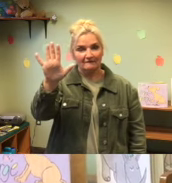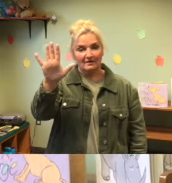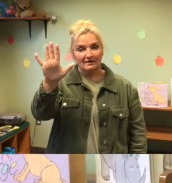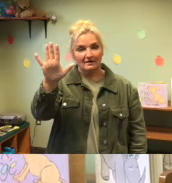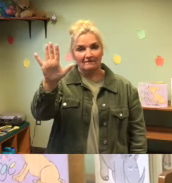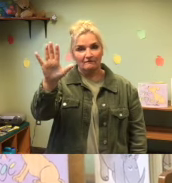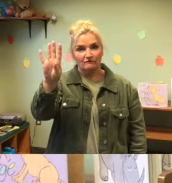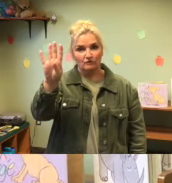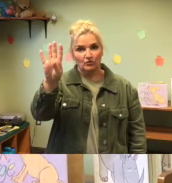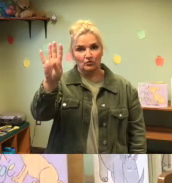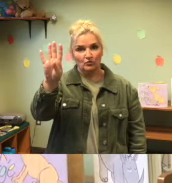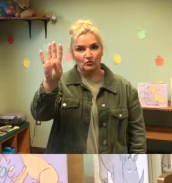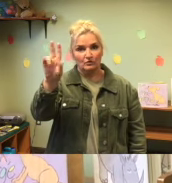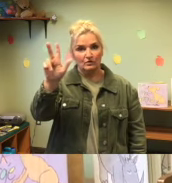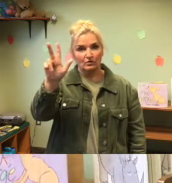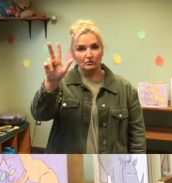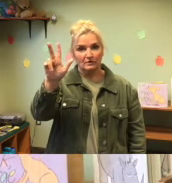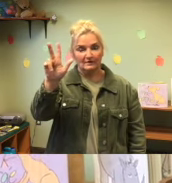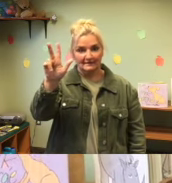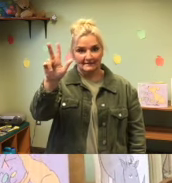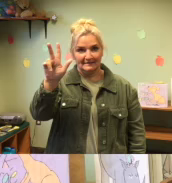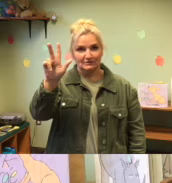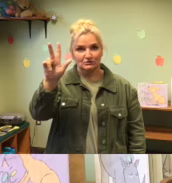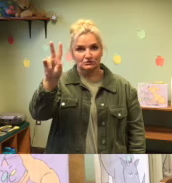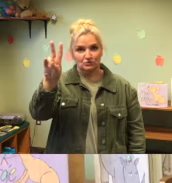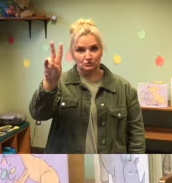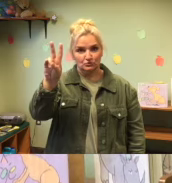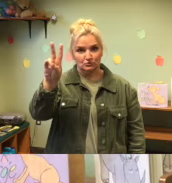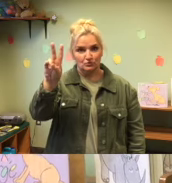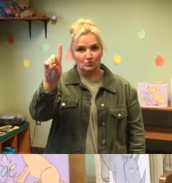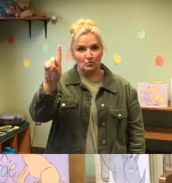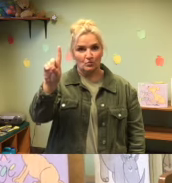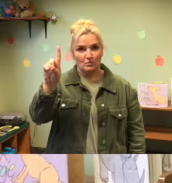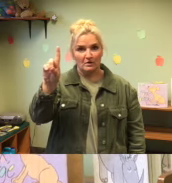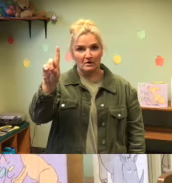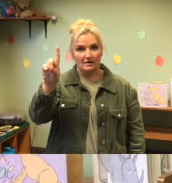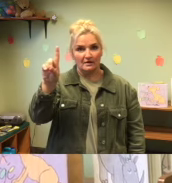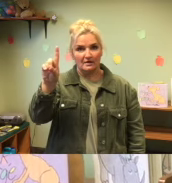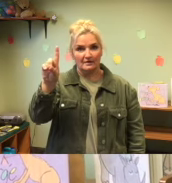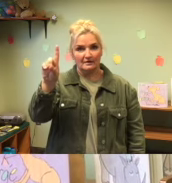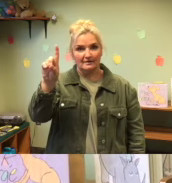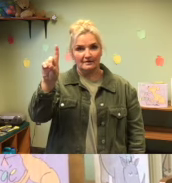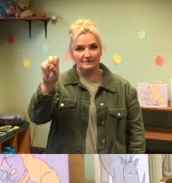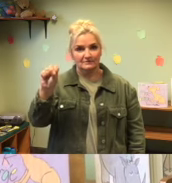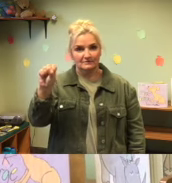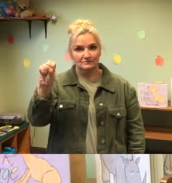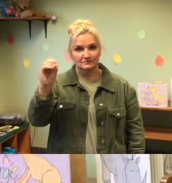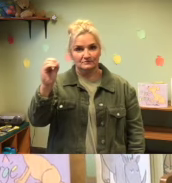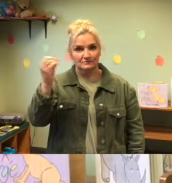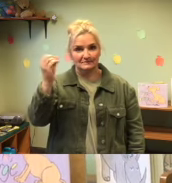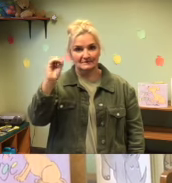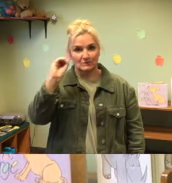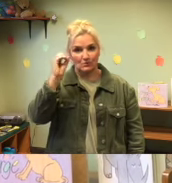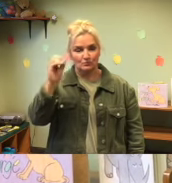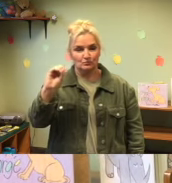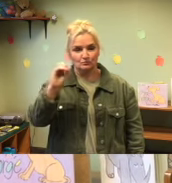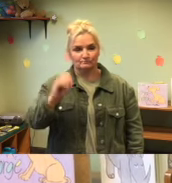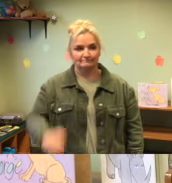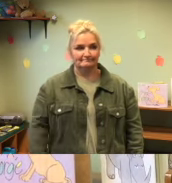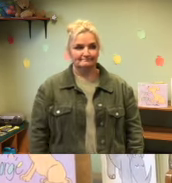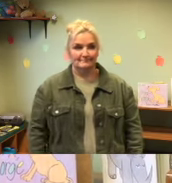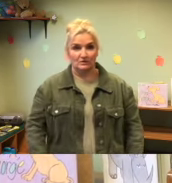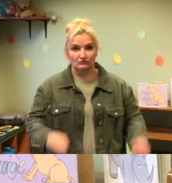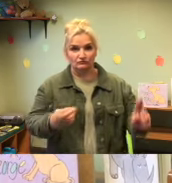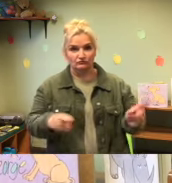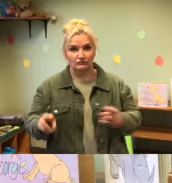6, 5, 4, 3, 2, 1, 0. Are you ready to get